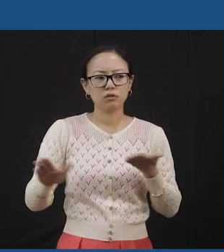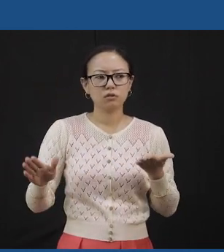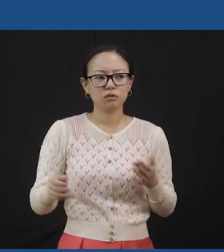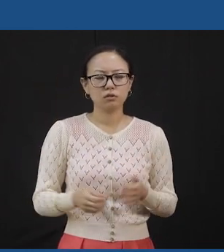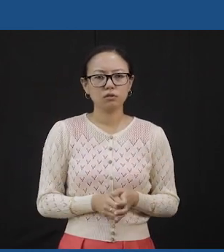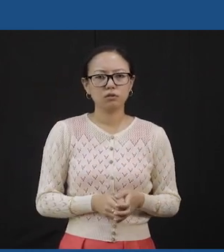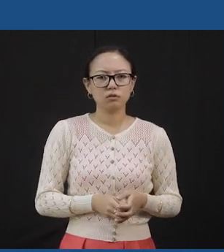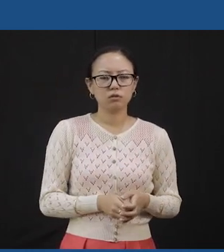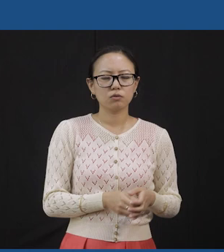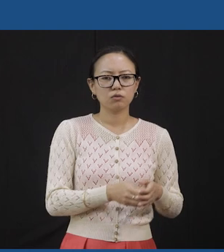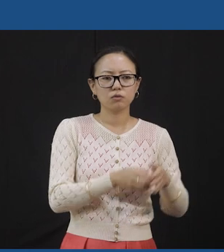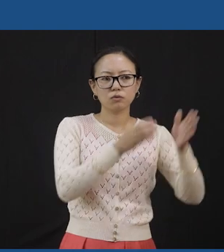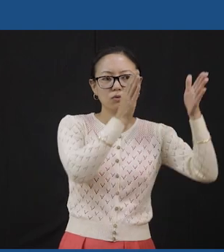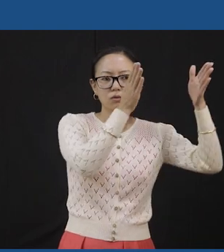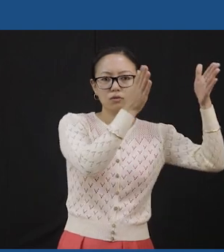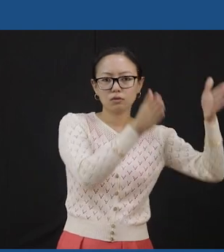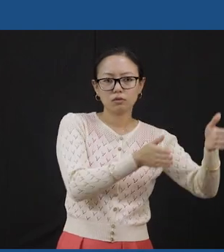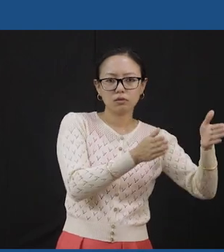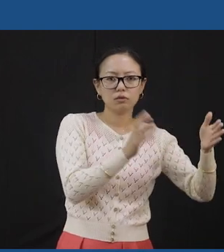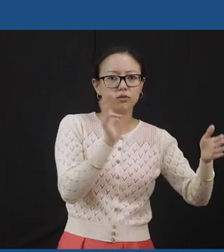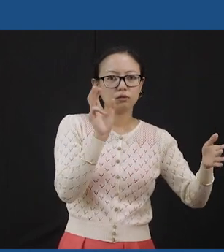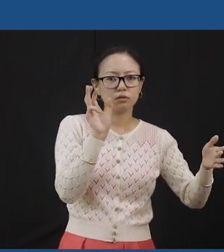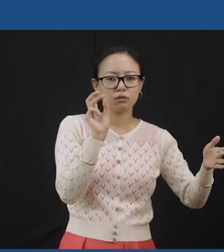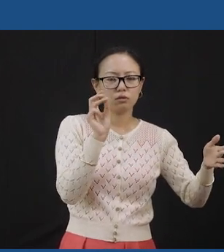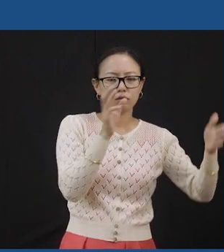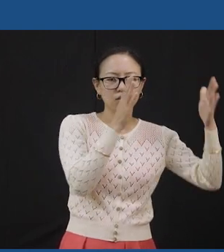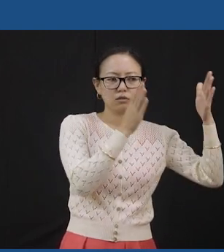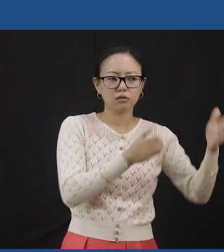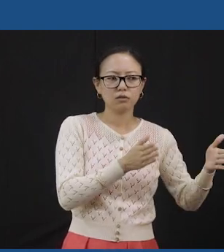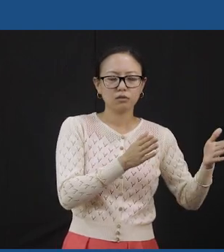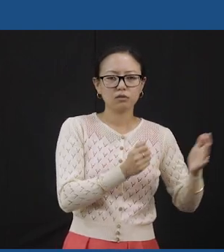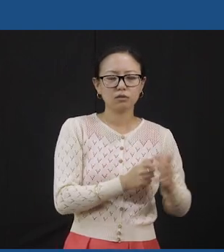green color. So